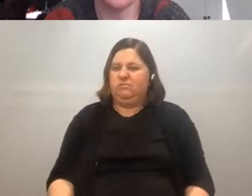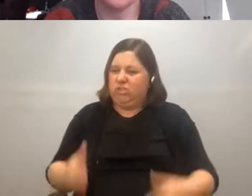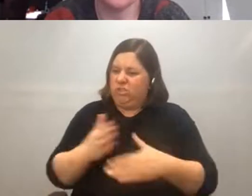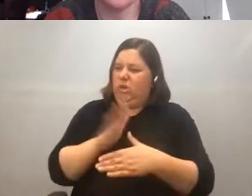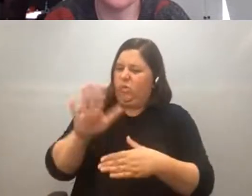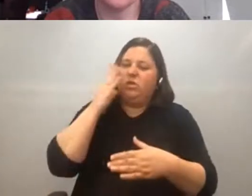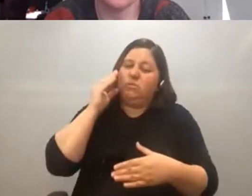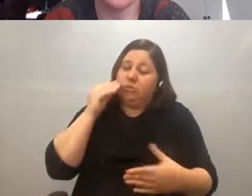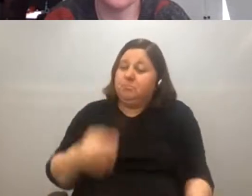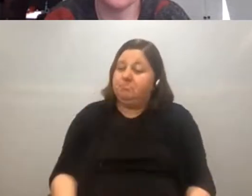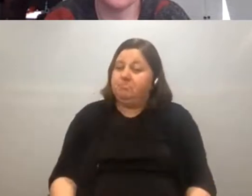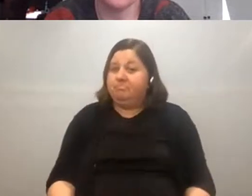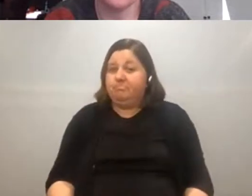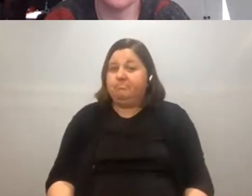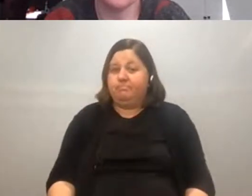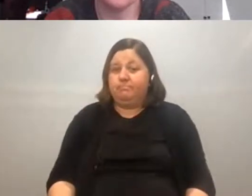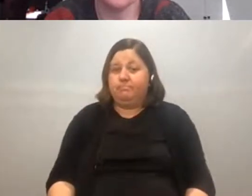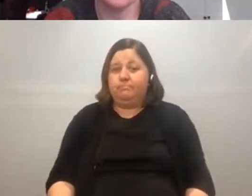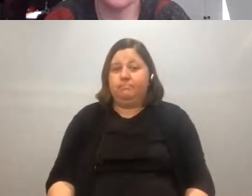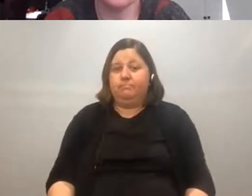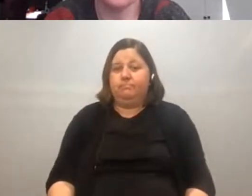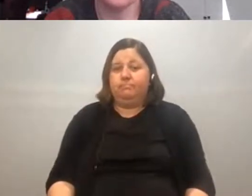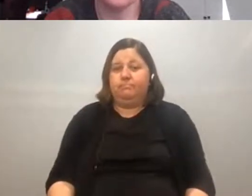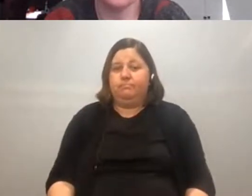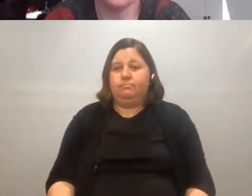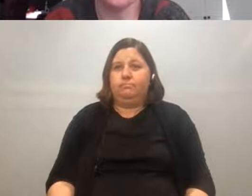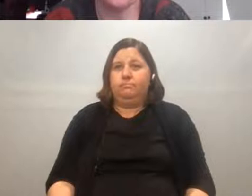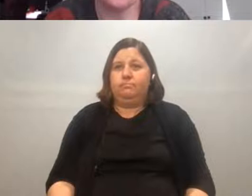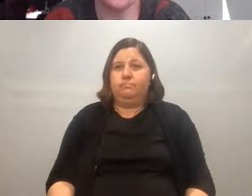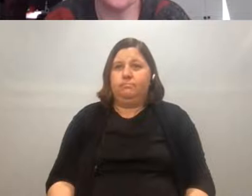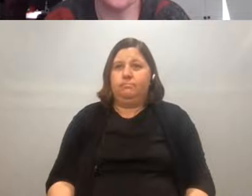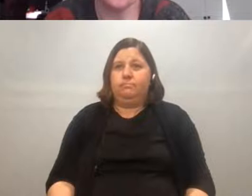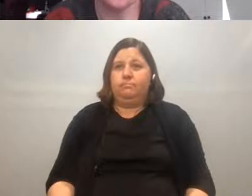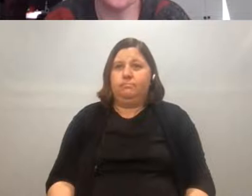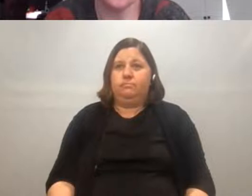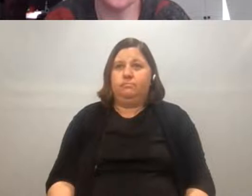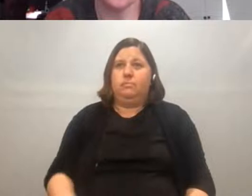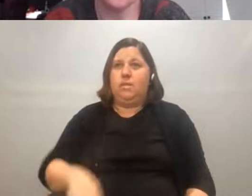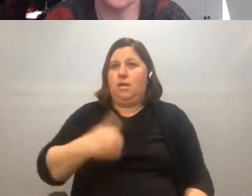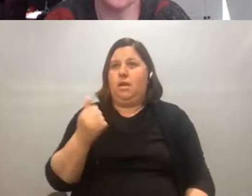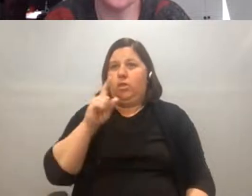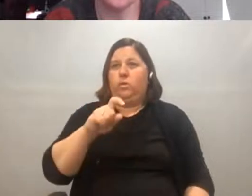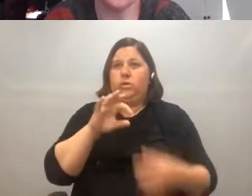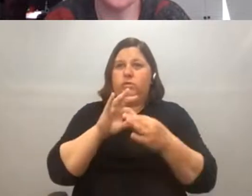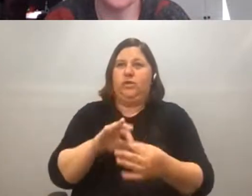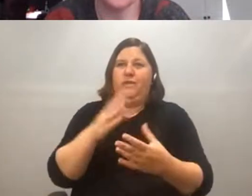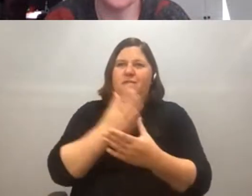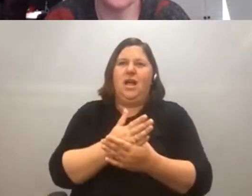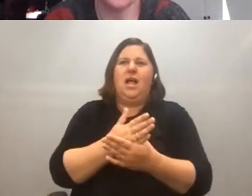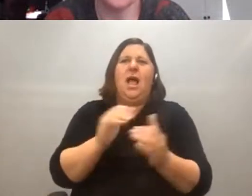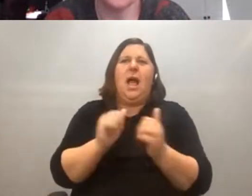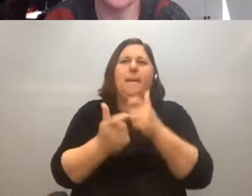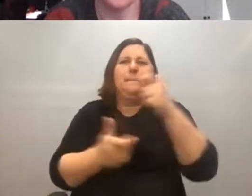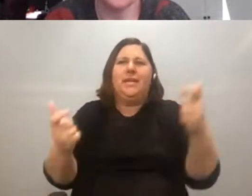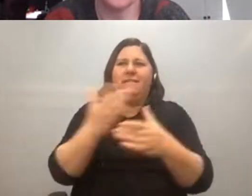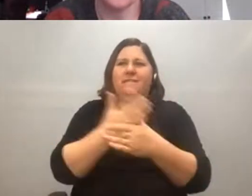um another question about the file how large does the file